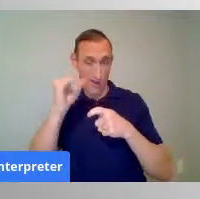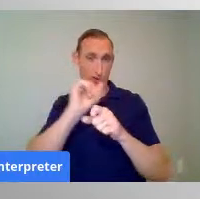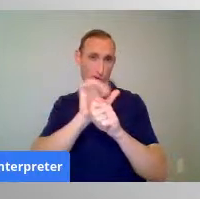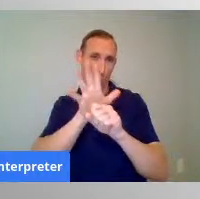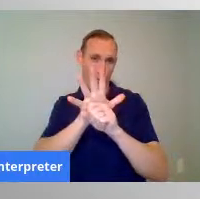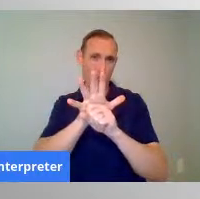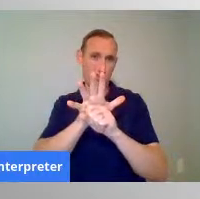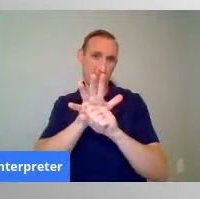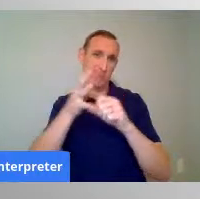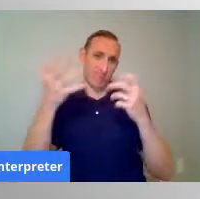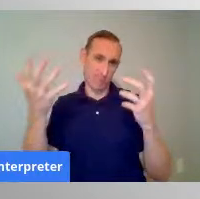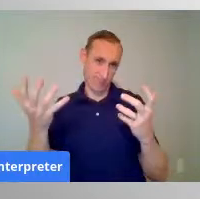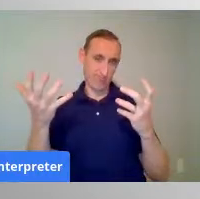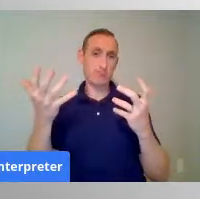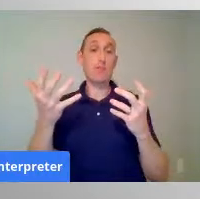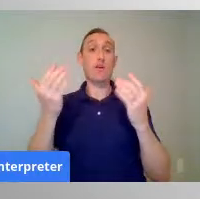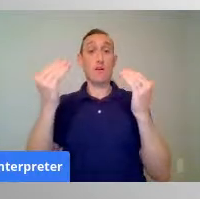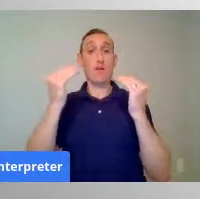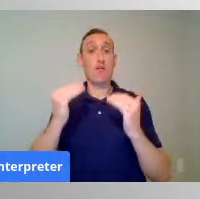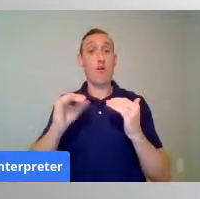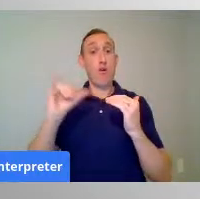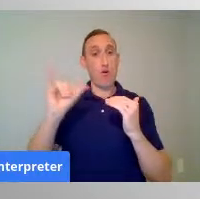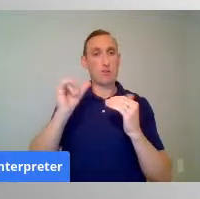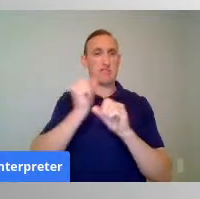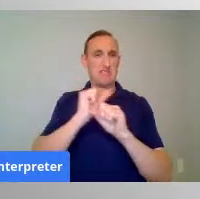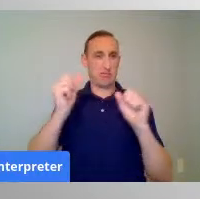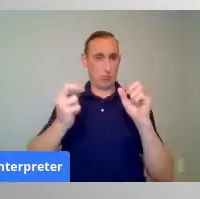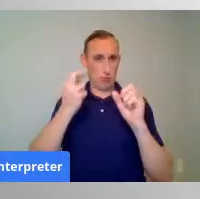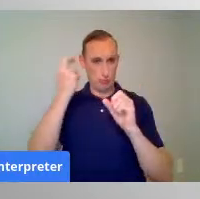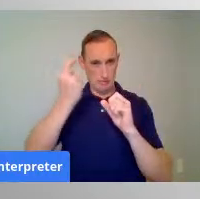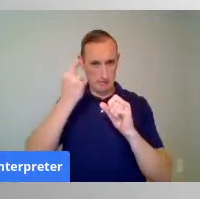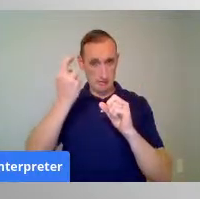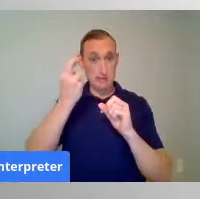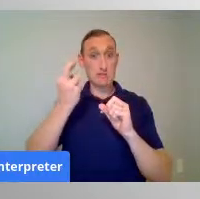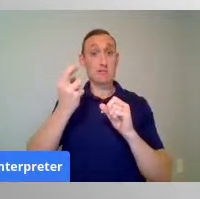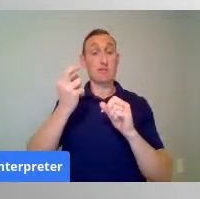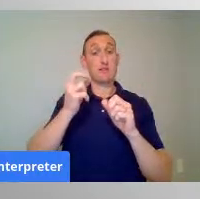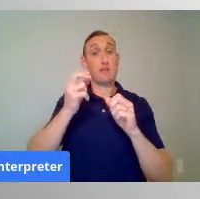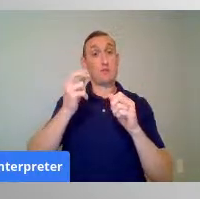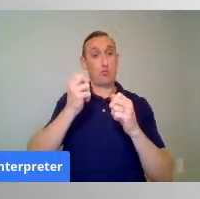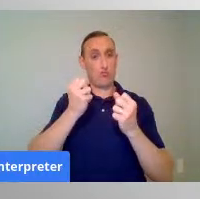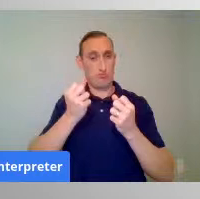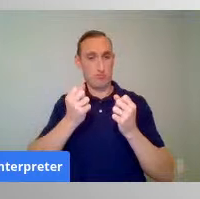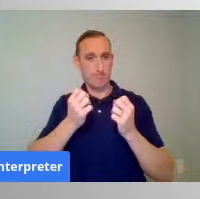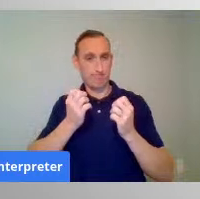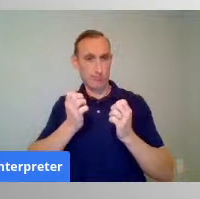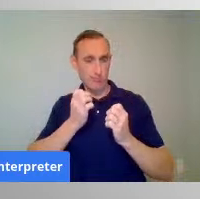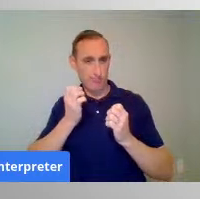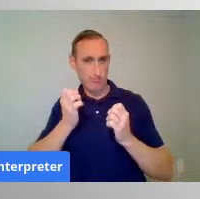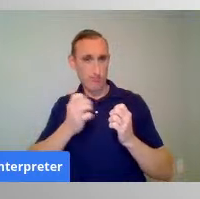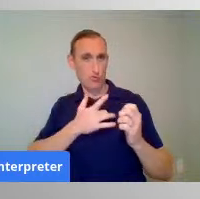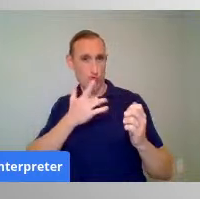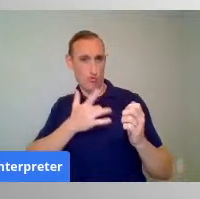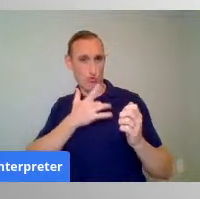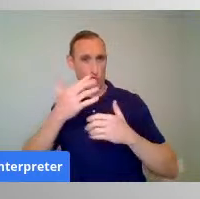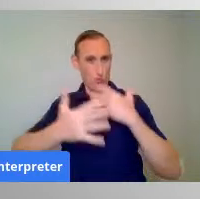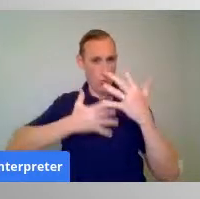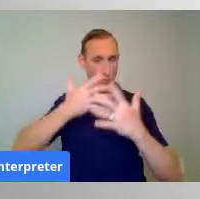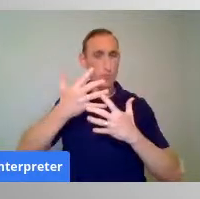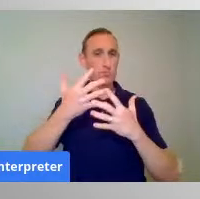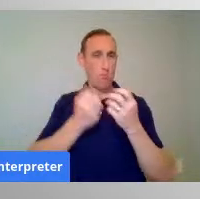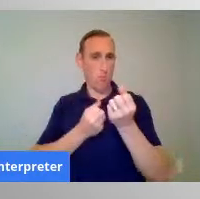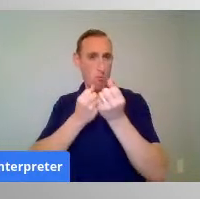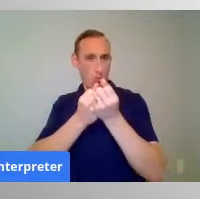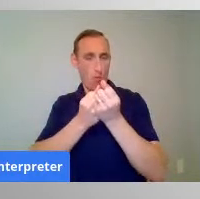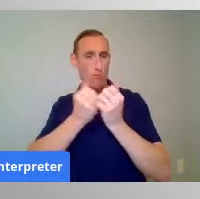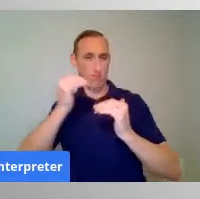issues. We also wanted to make sure to balance out the social emotional support of students and staff during this time and did not want